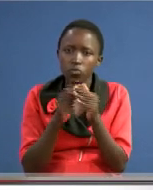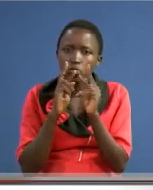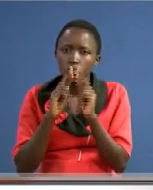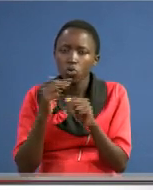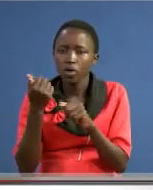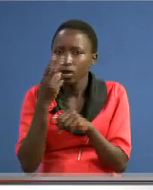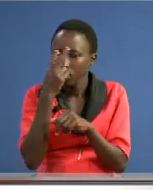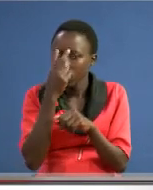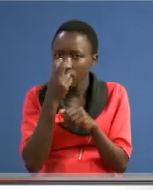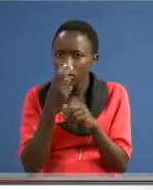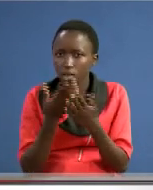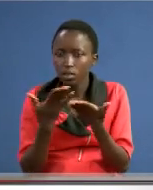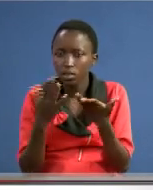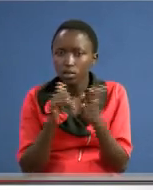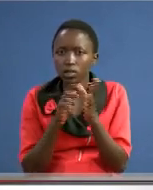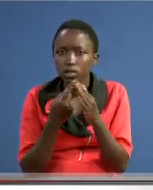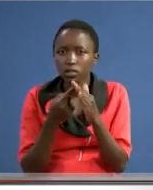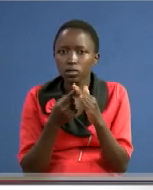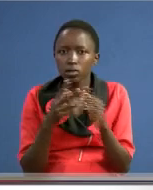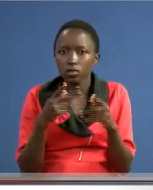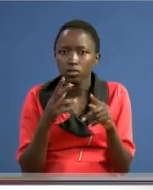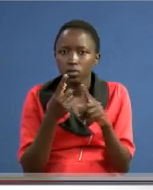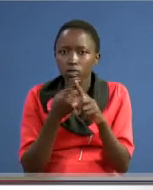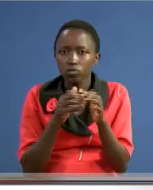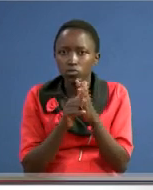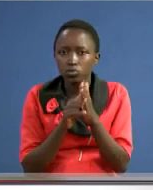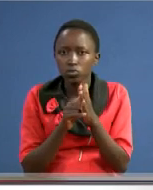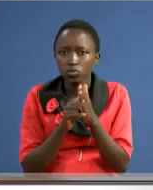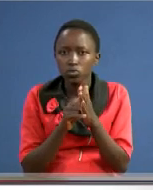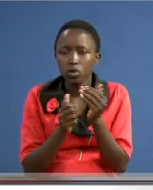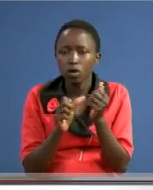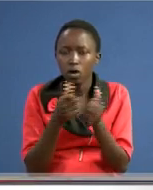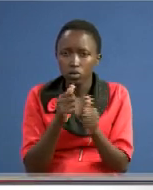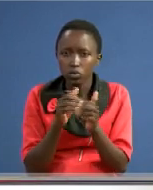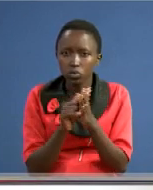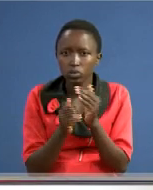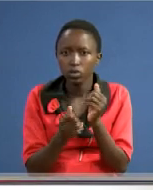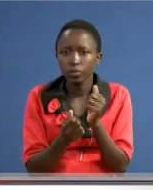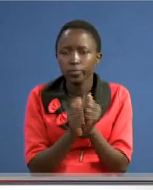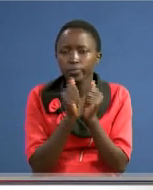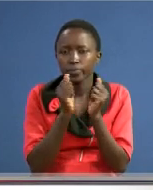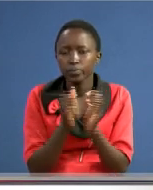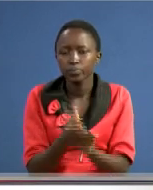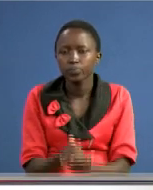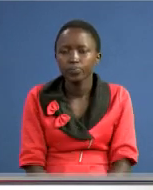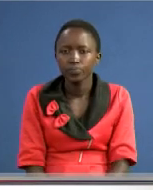suspicious incidents and persons for necessary action to be taken.